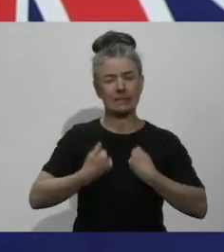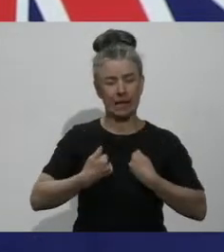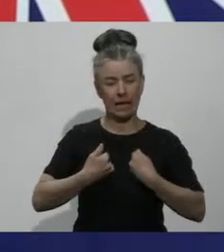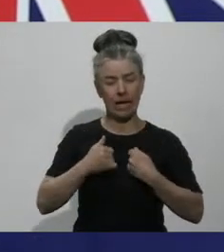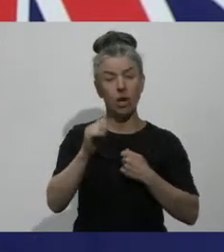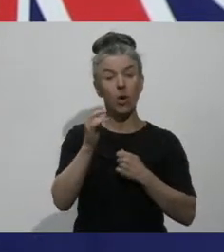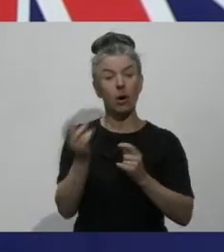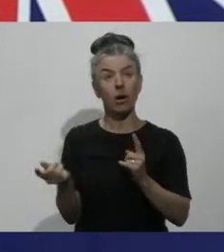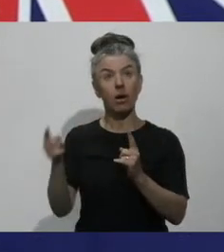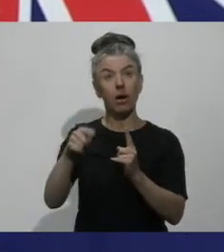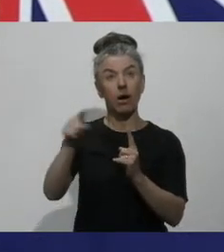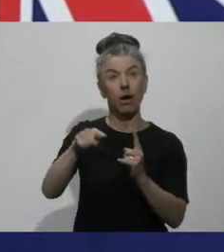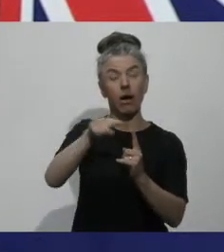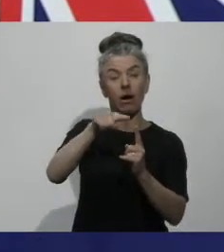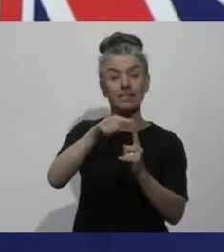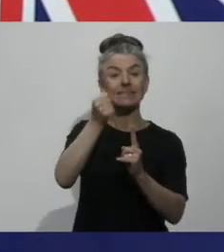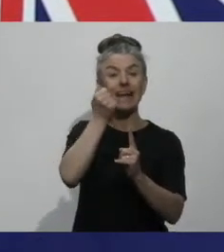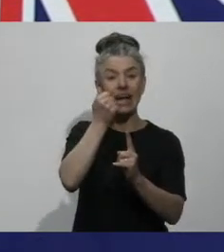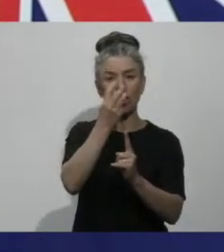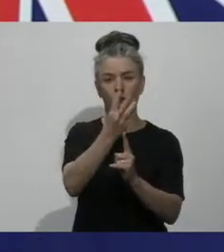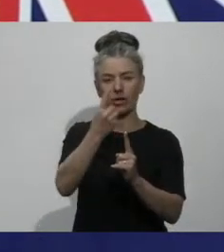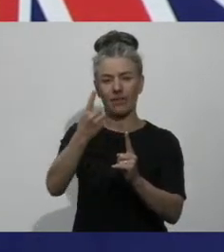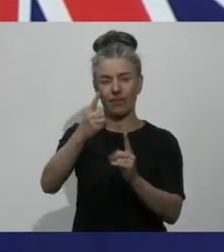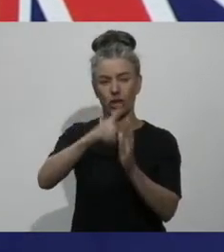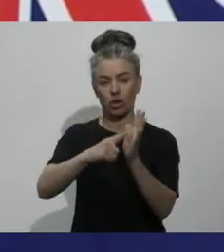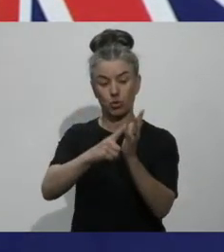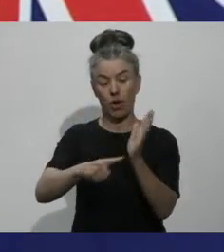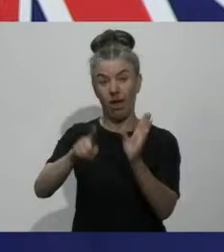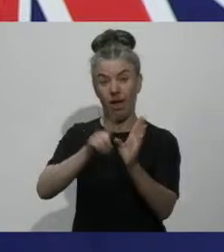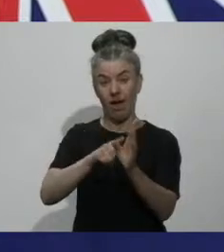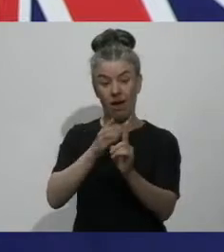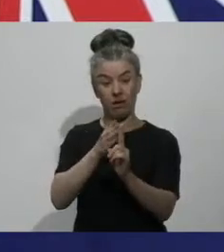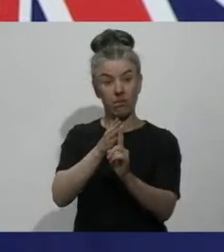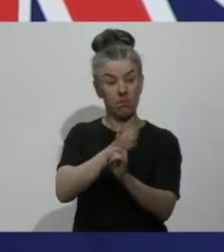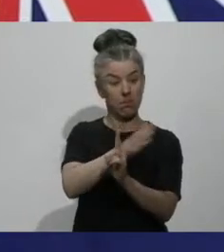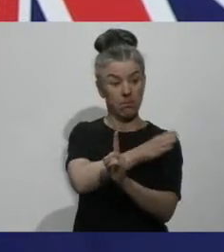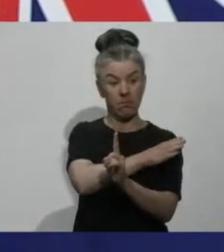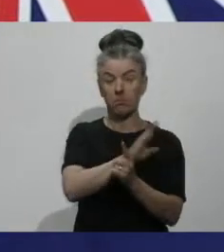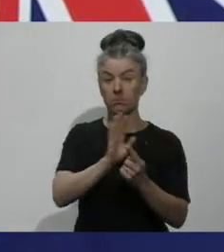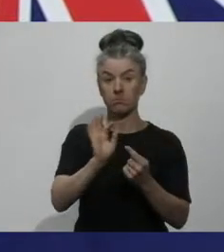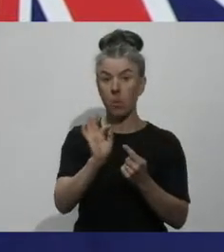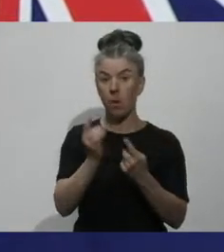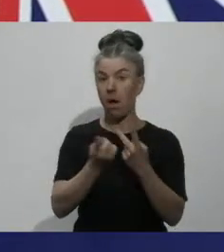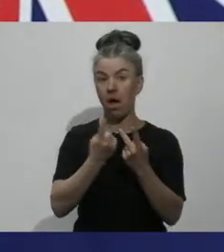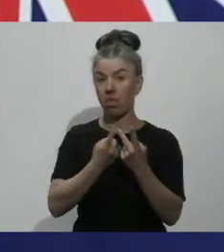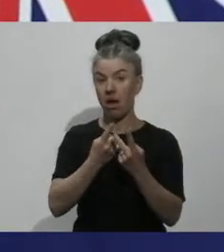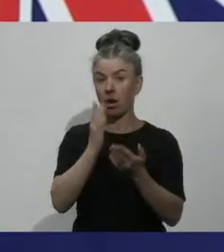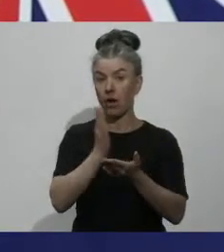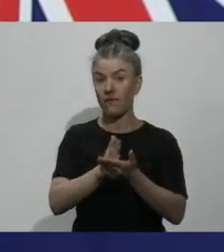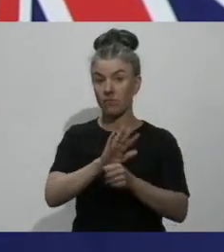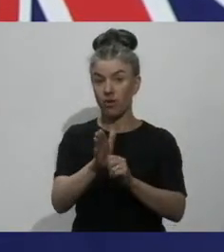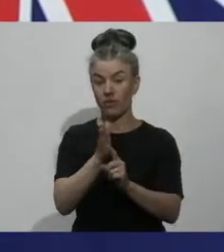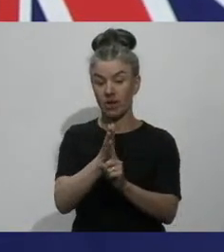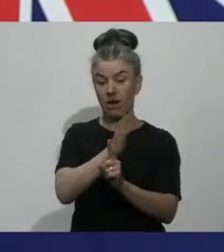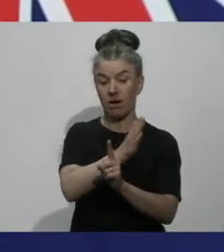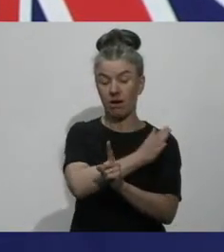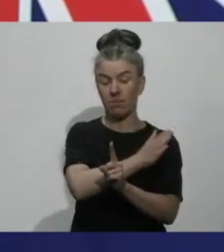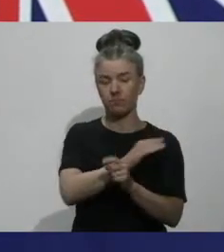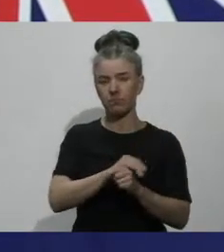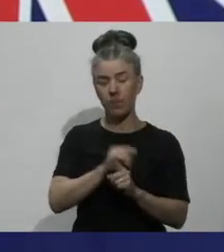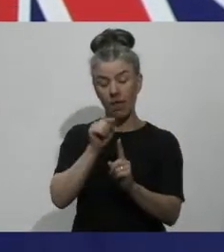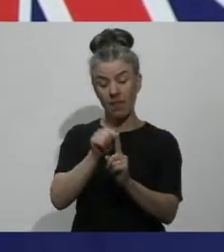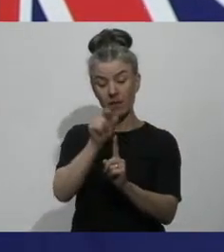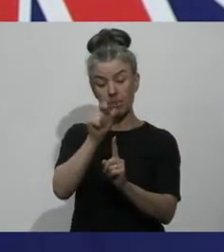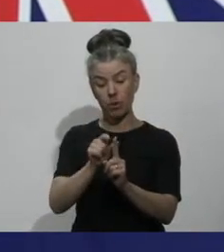the 31st of July. This may not yet be the origin of the outbreak, but on